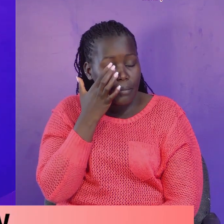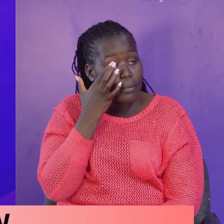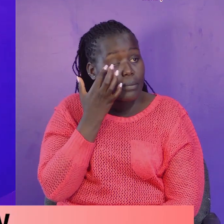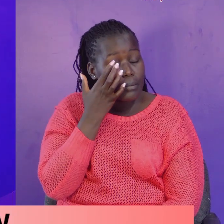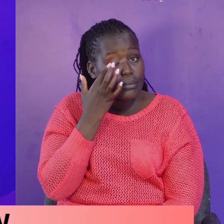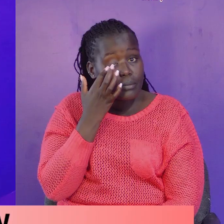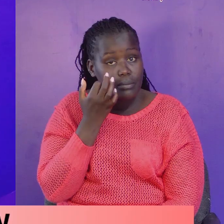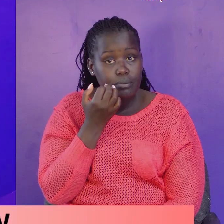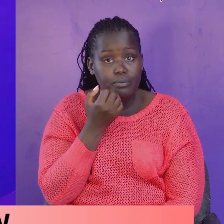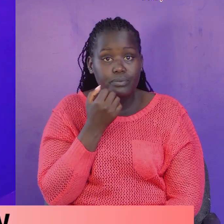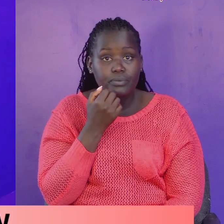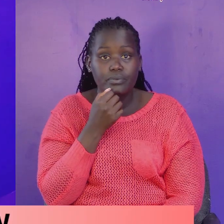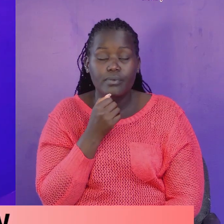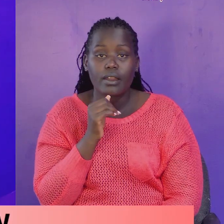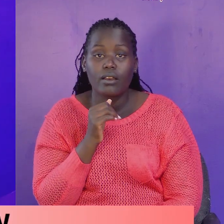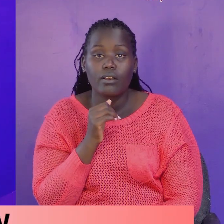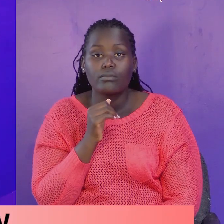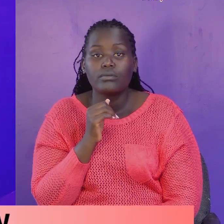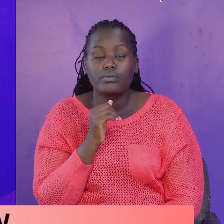the board that